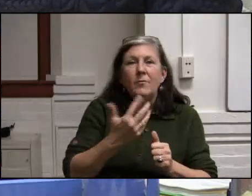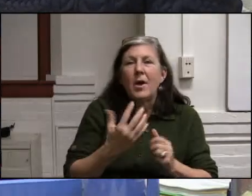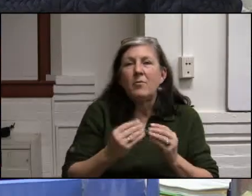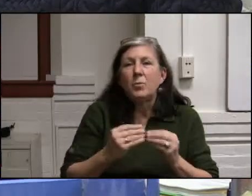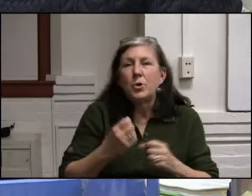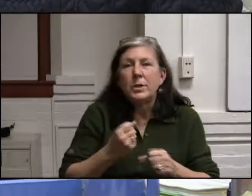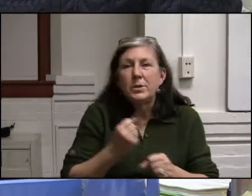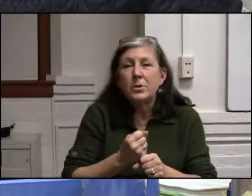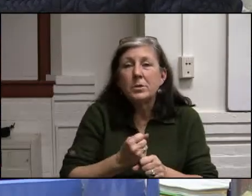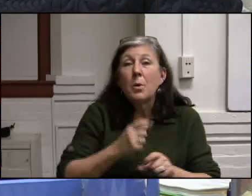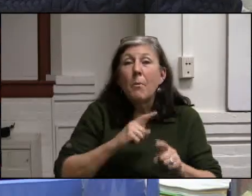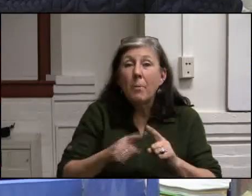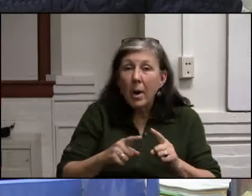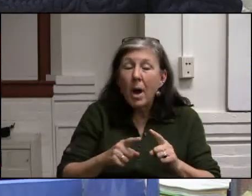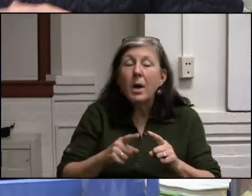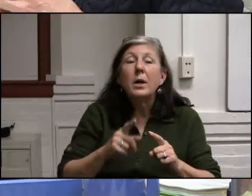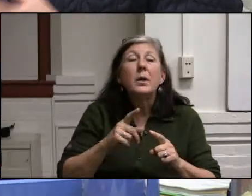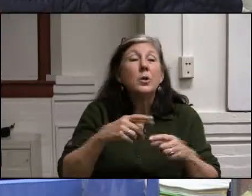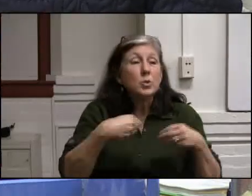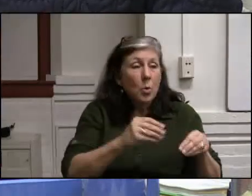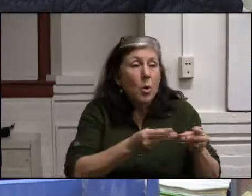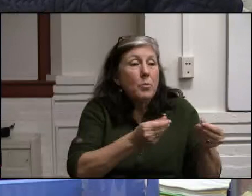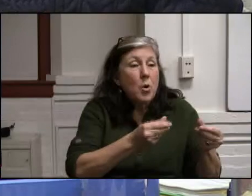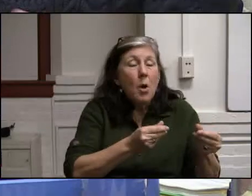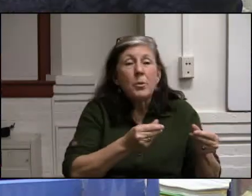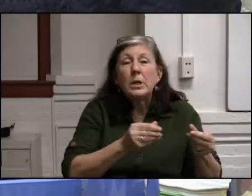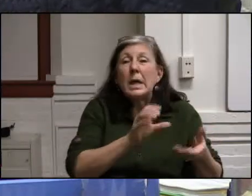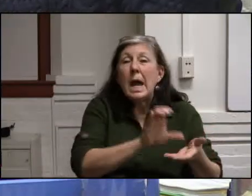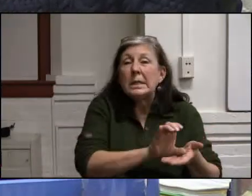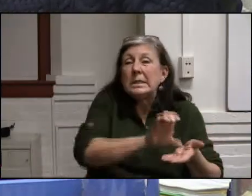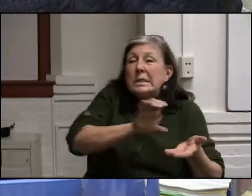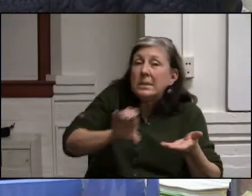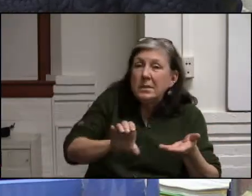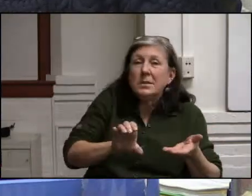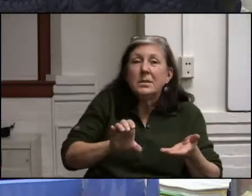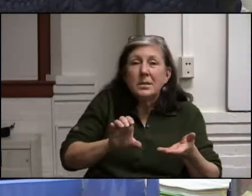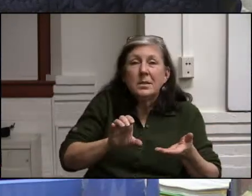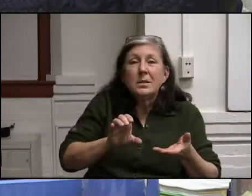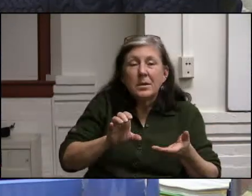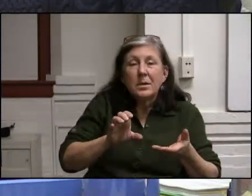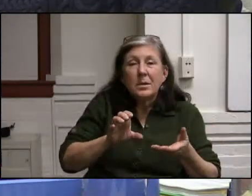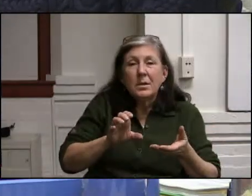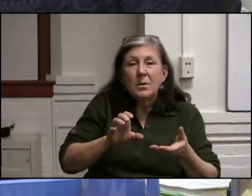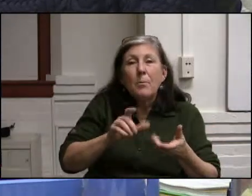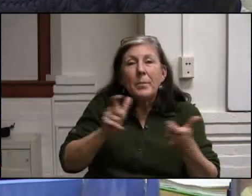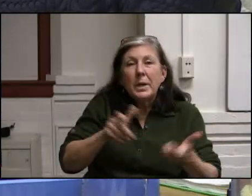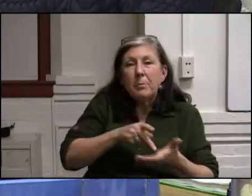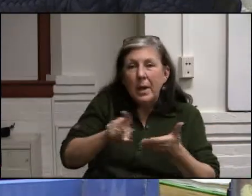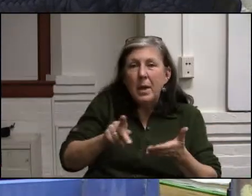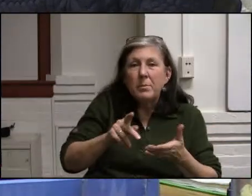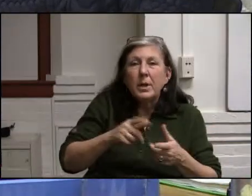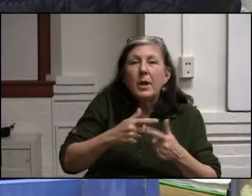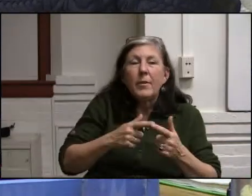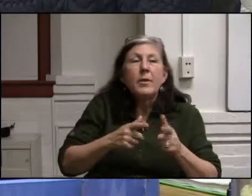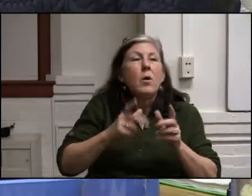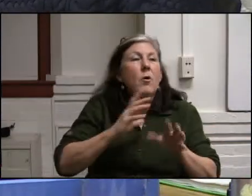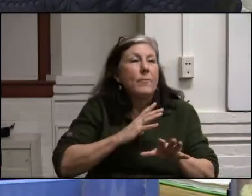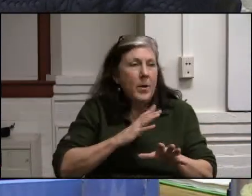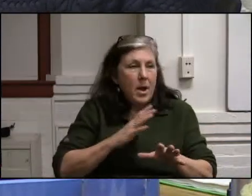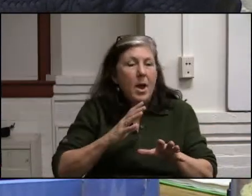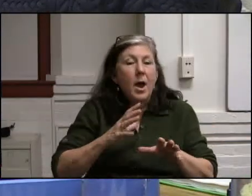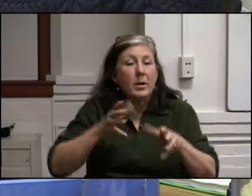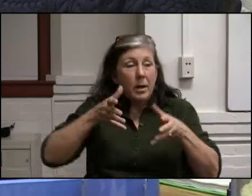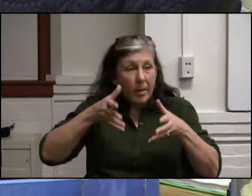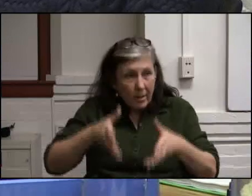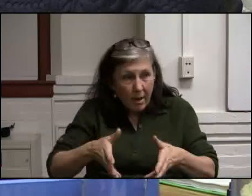very large payment, sold a piece of property, made a very large payment against that outstanding balance, and then we restructured the remainder of